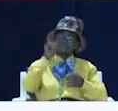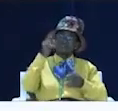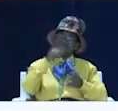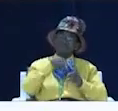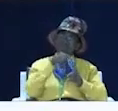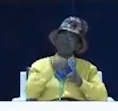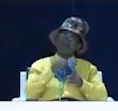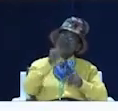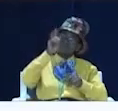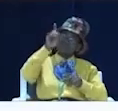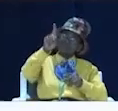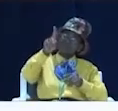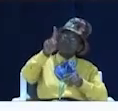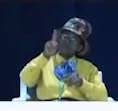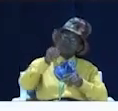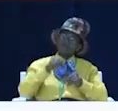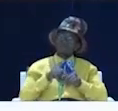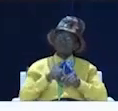one